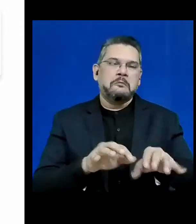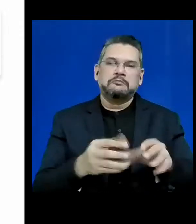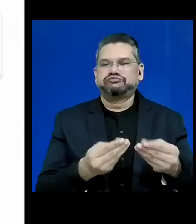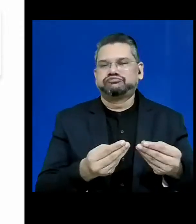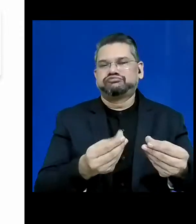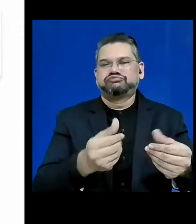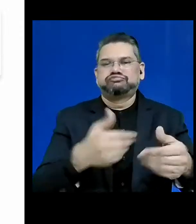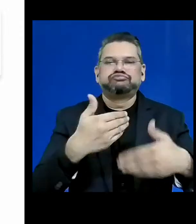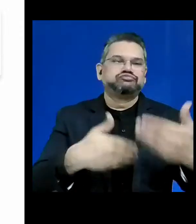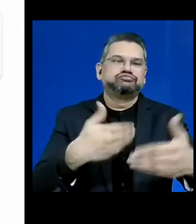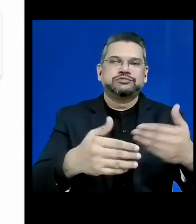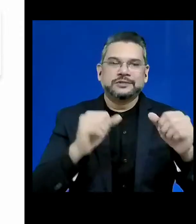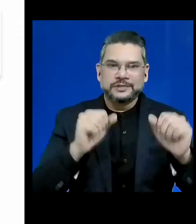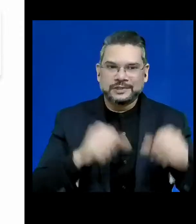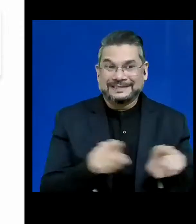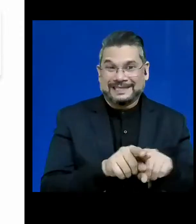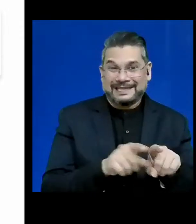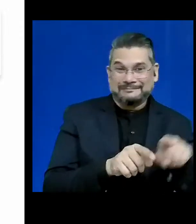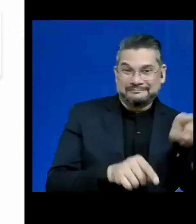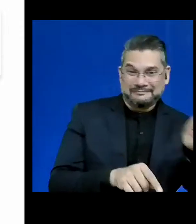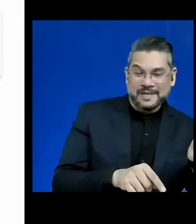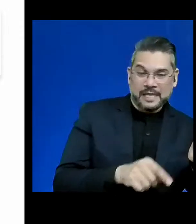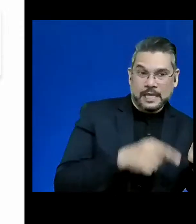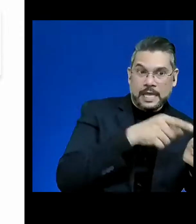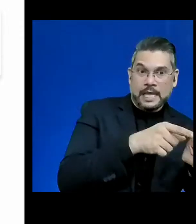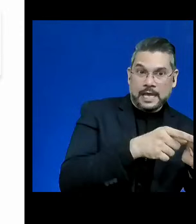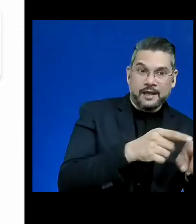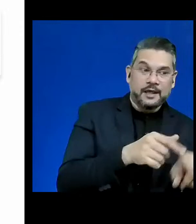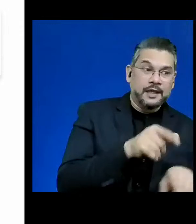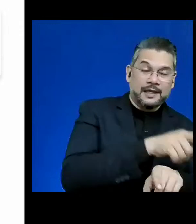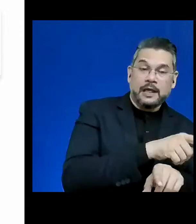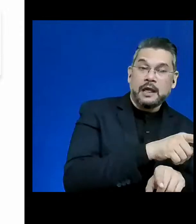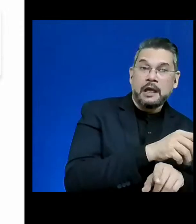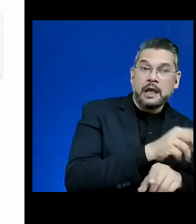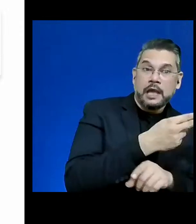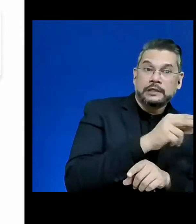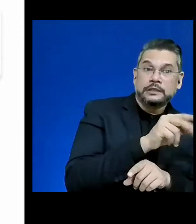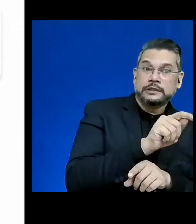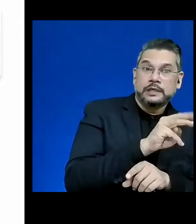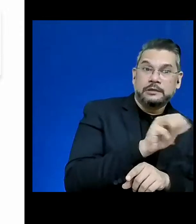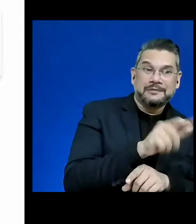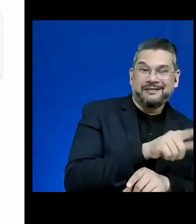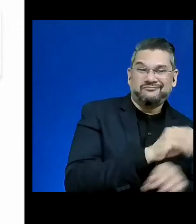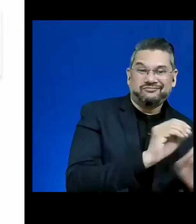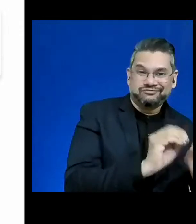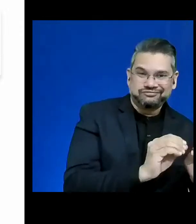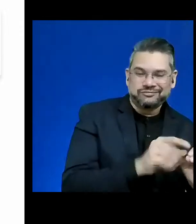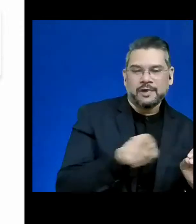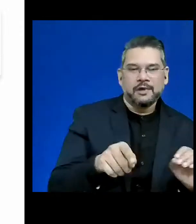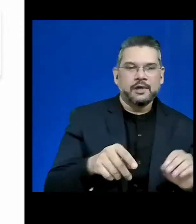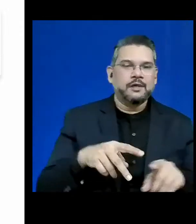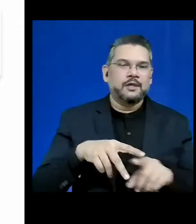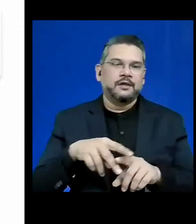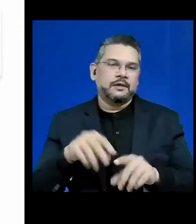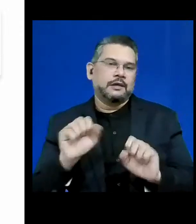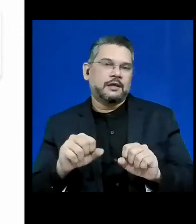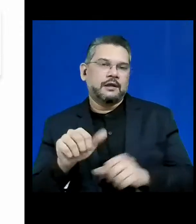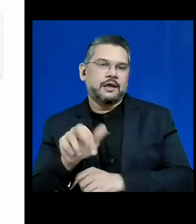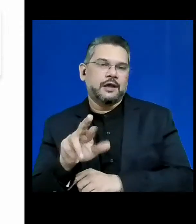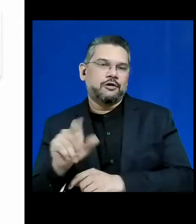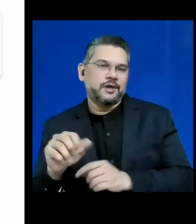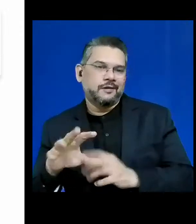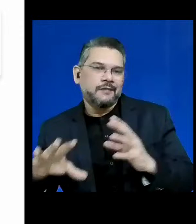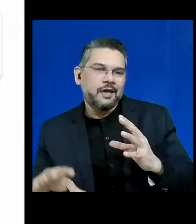meaning if that functionality does not exist in HTML. It's a tool to give developers